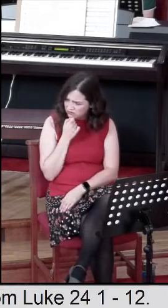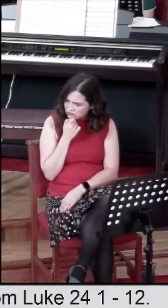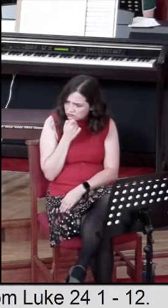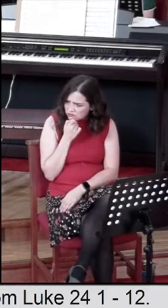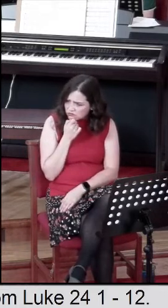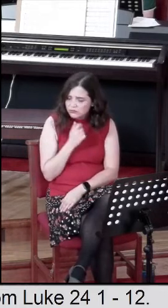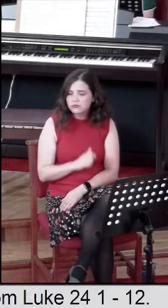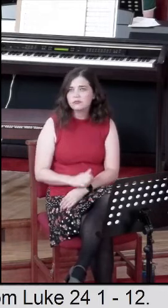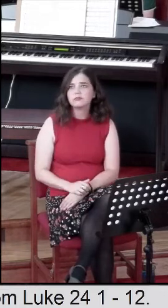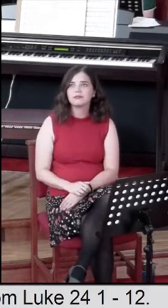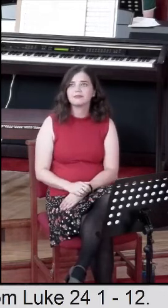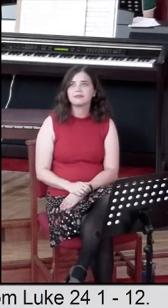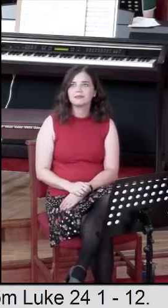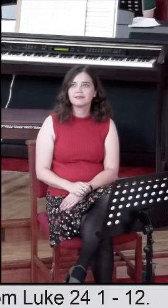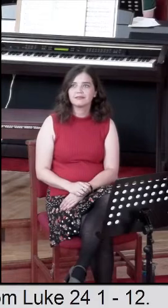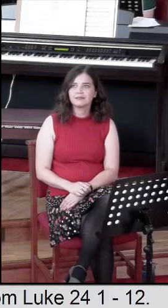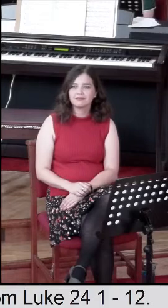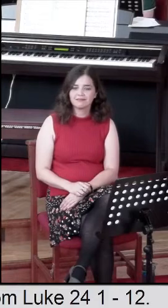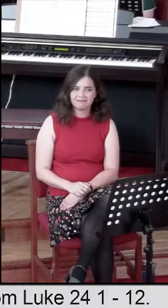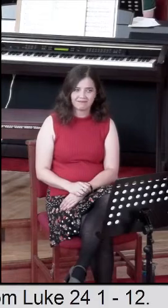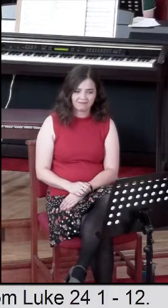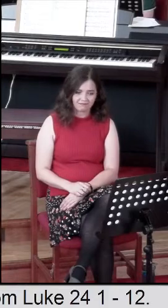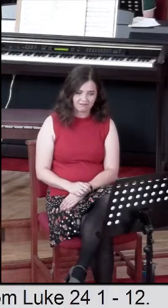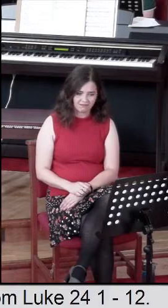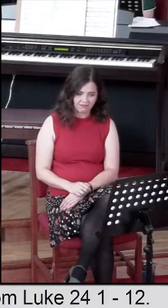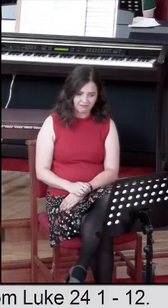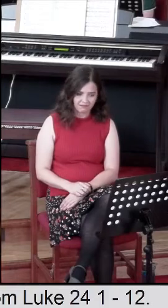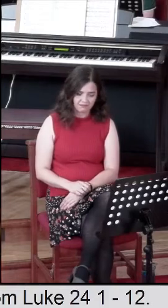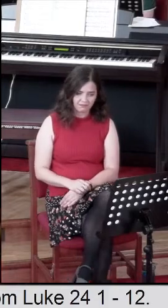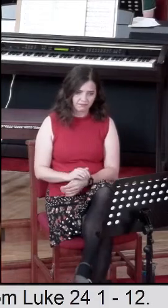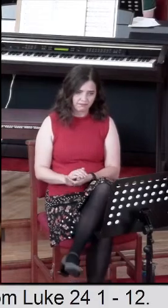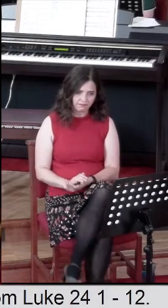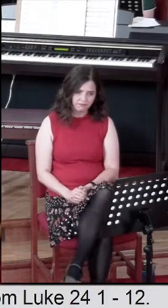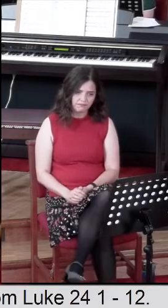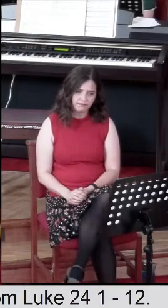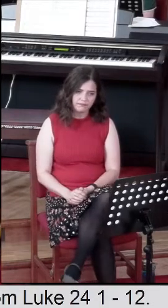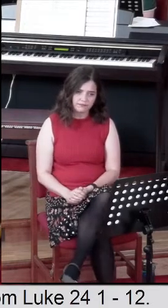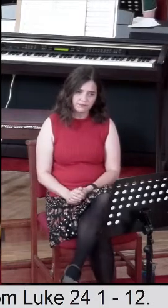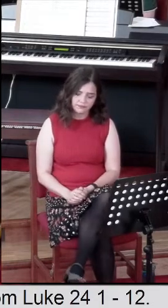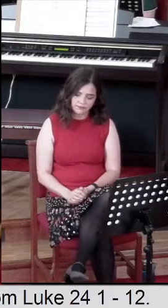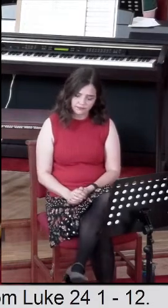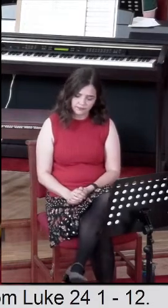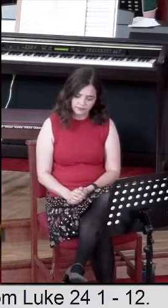happened. Amen. May God bless to us that reading from his word.